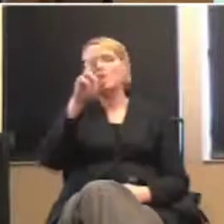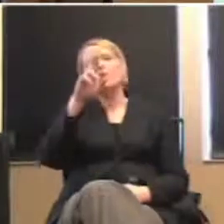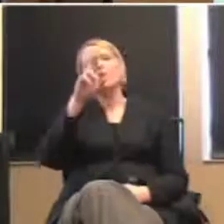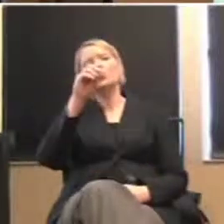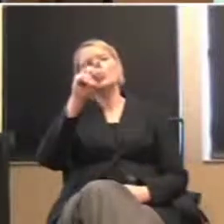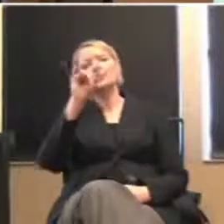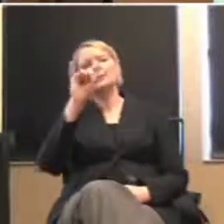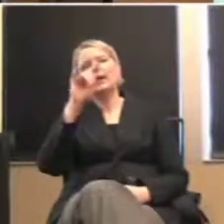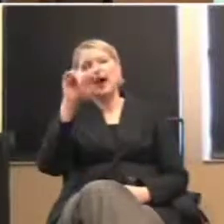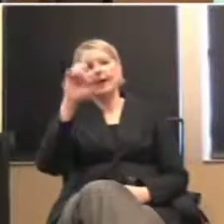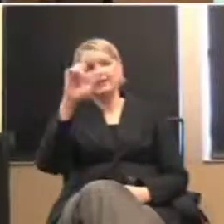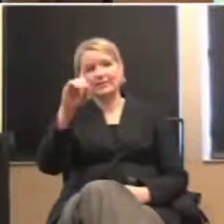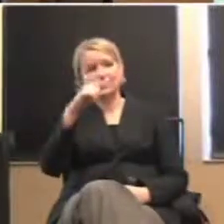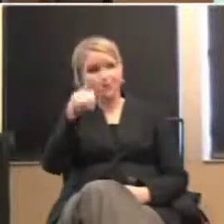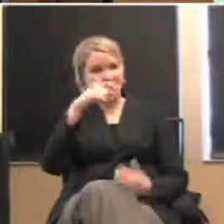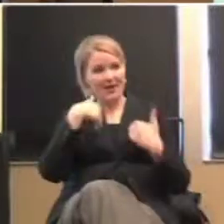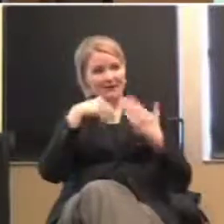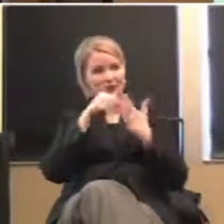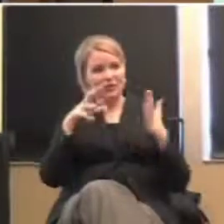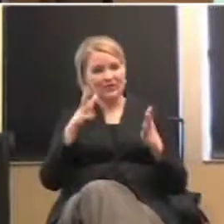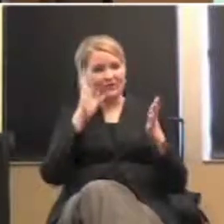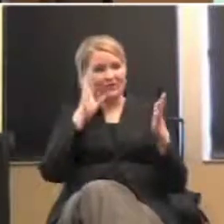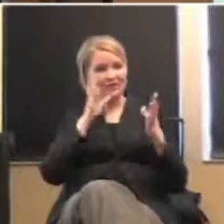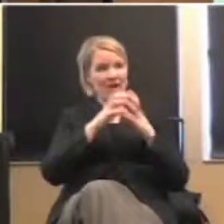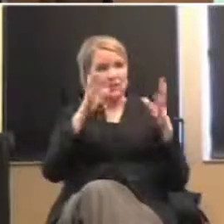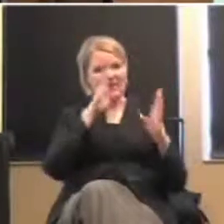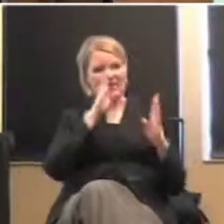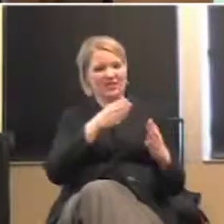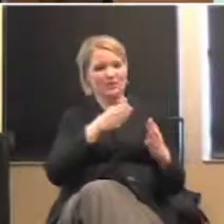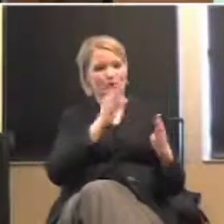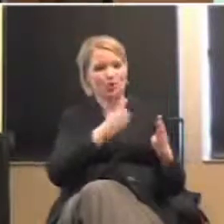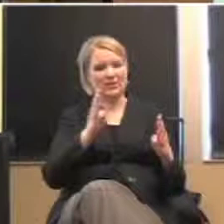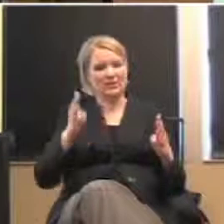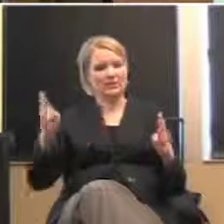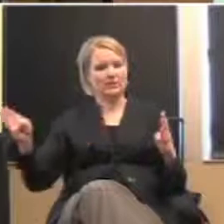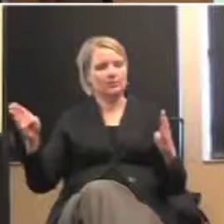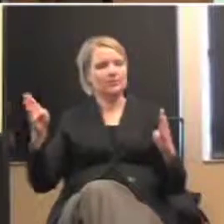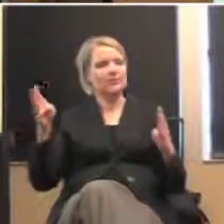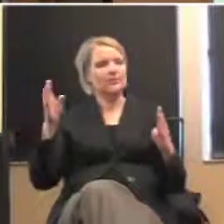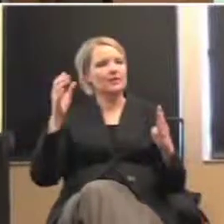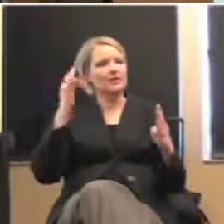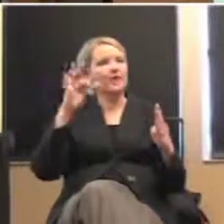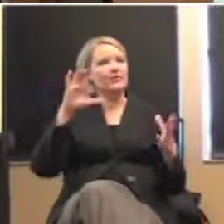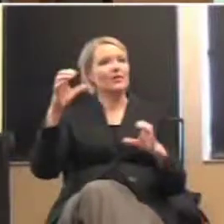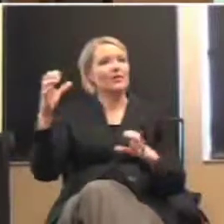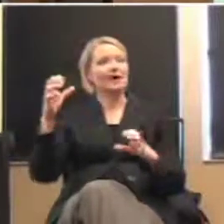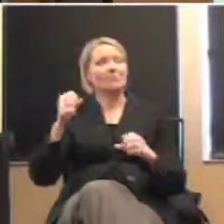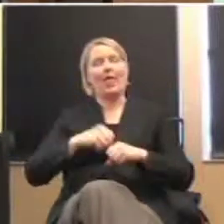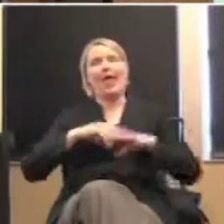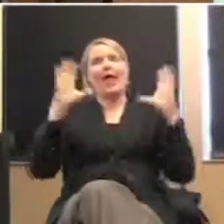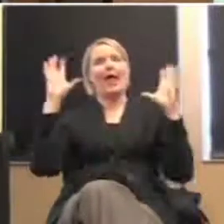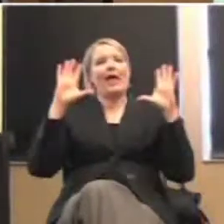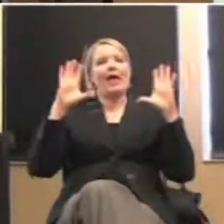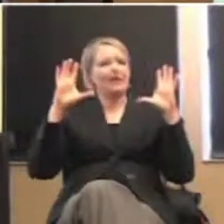very routine bound? Yes. What happens when that routine is blown out of the water?